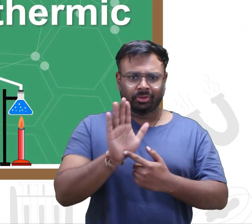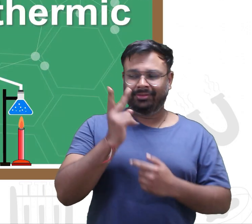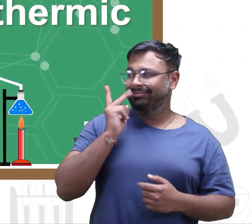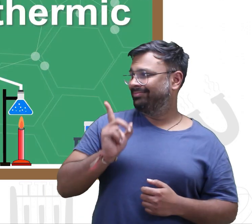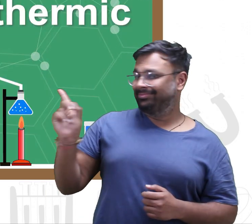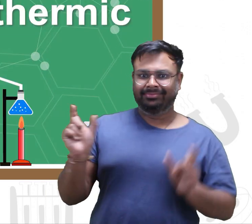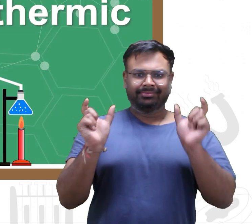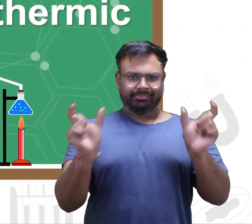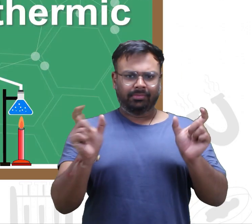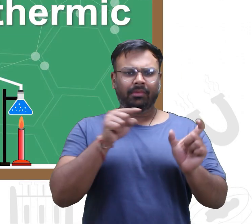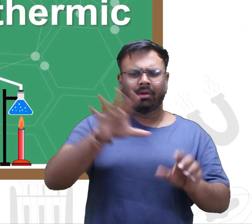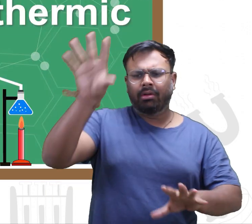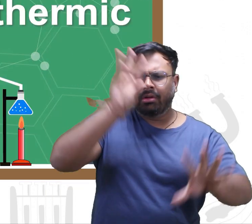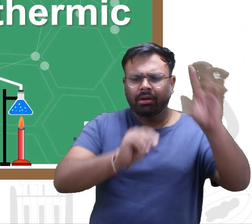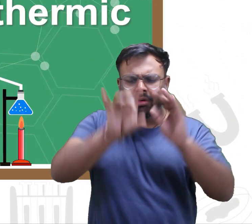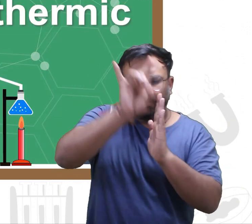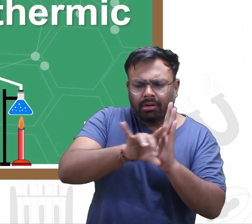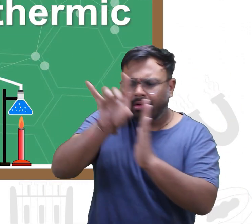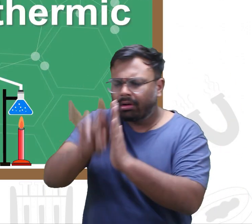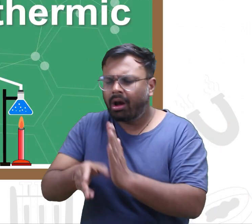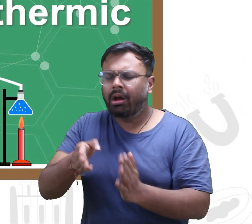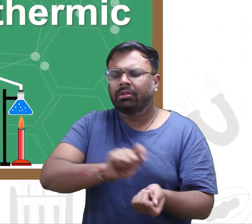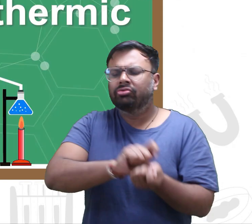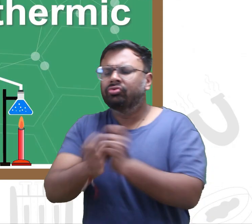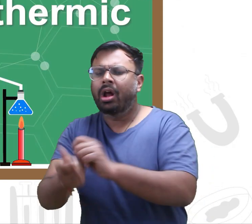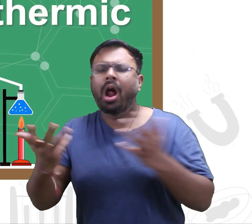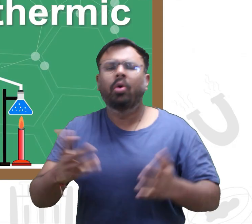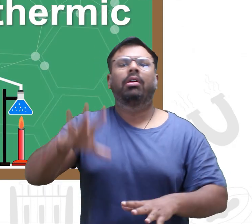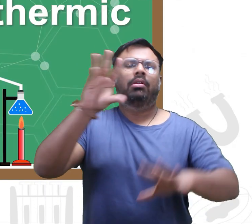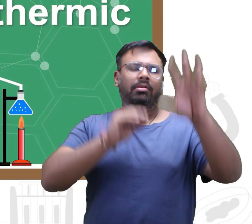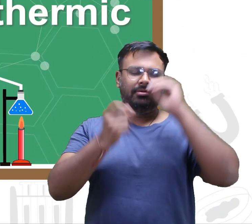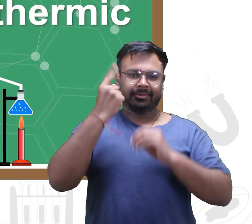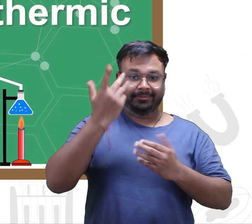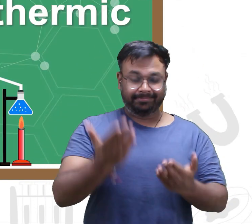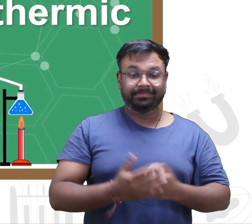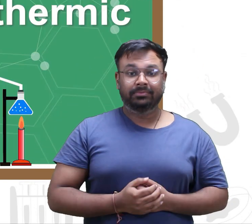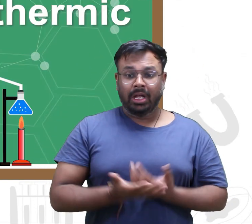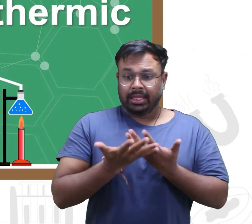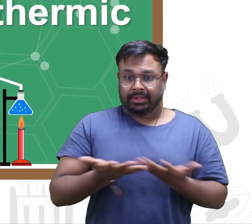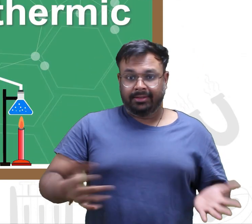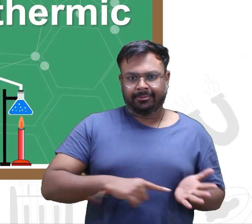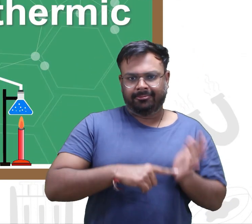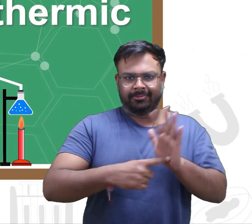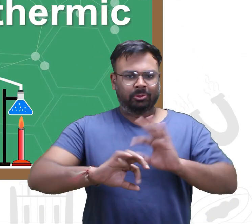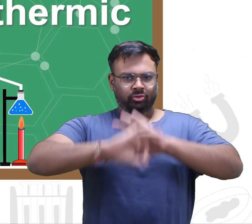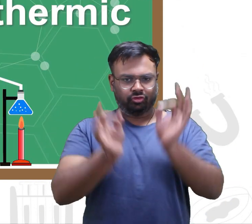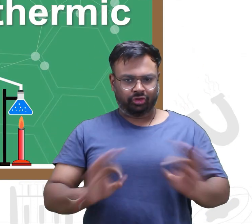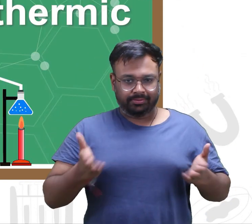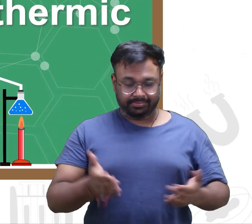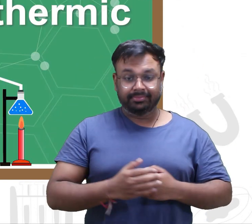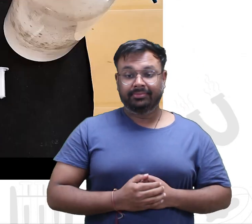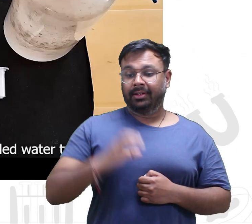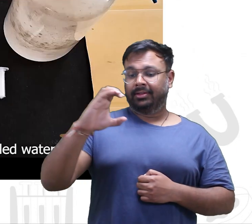Exothermic and endothermic reactions. In this activity, we are going to understand what kinds of reaction different salts show in